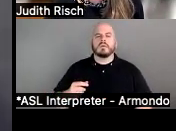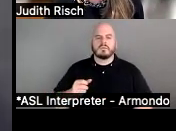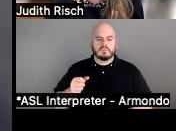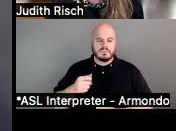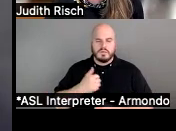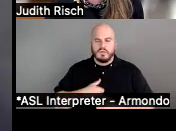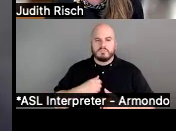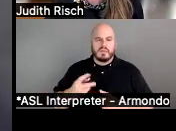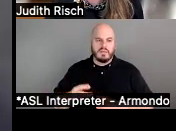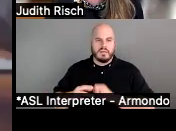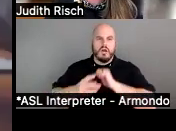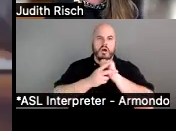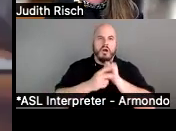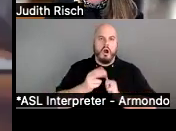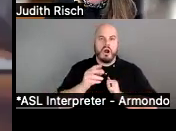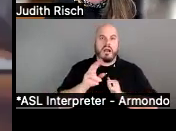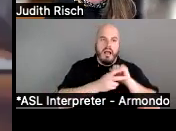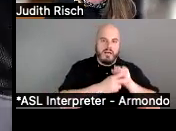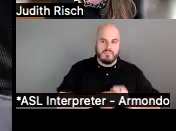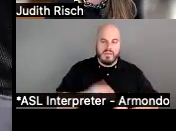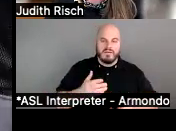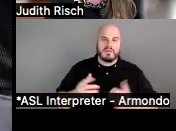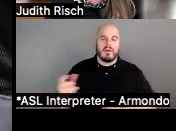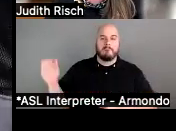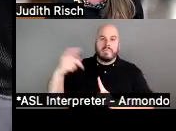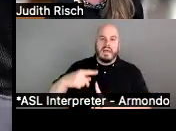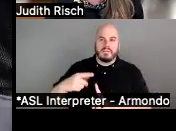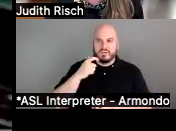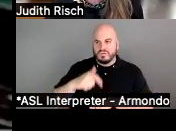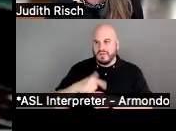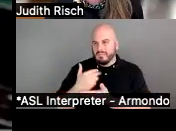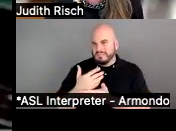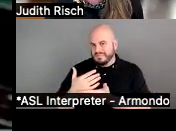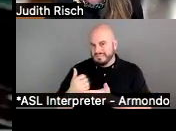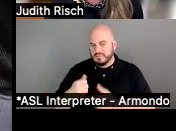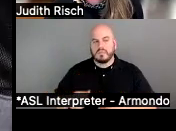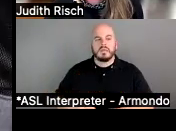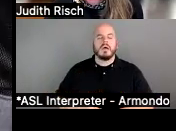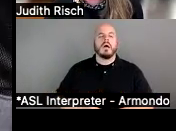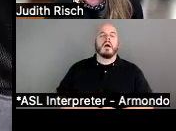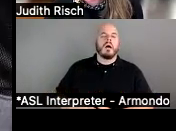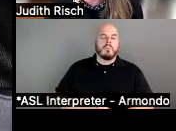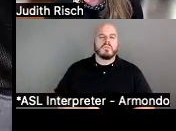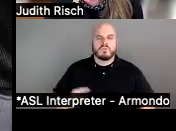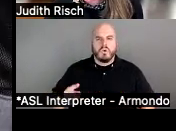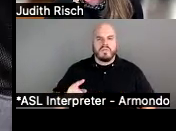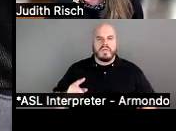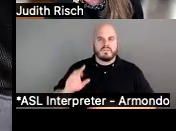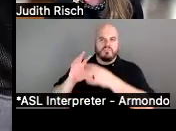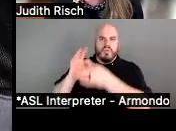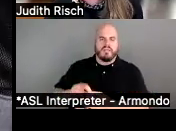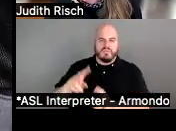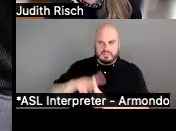of the archive related questions. We might have to come back to that because our time is running out. Yes. But I think there is one that is relevant and has